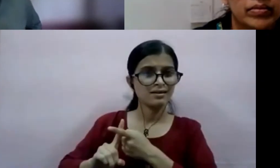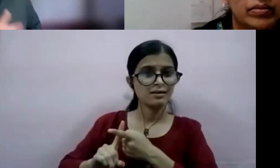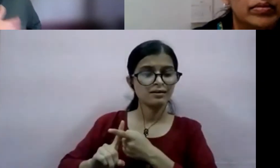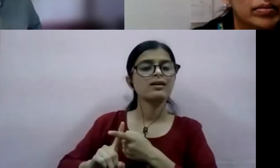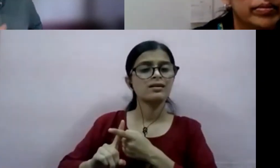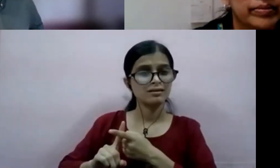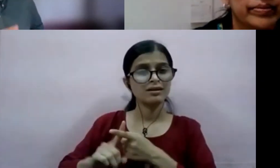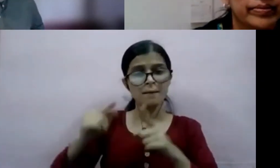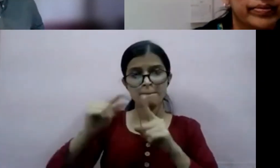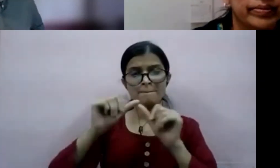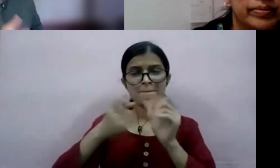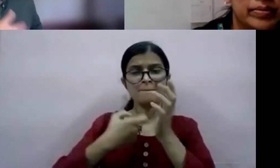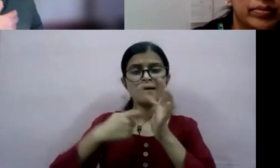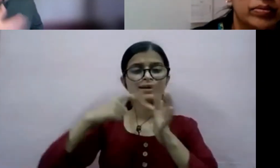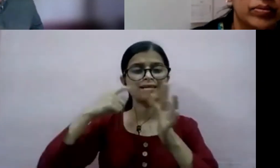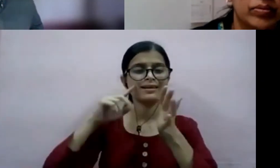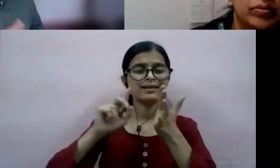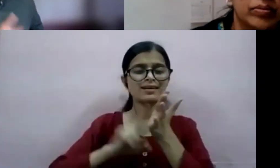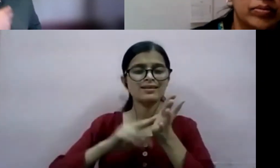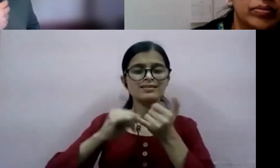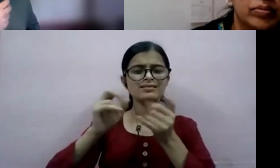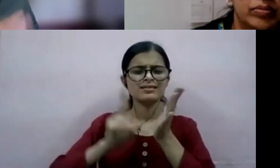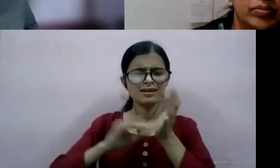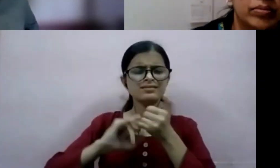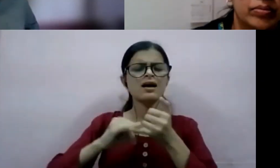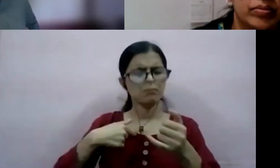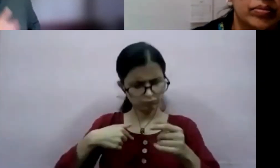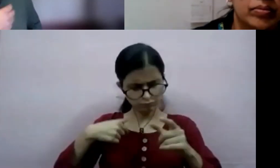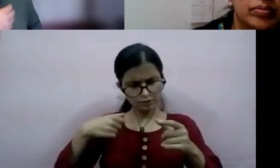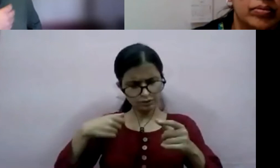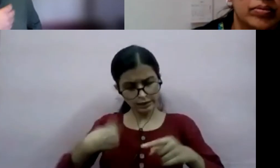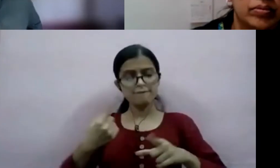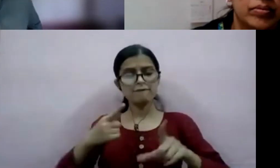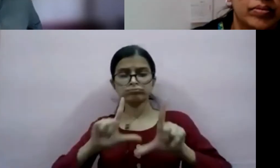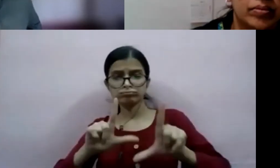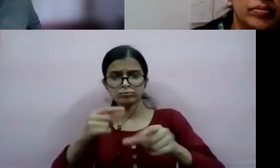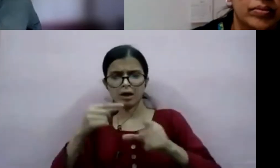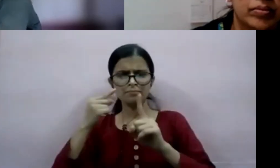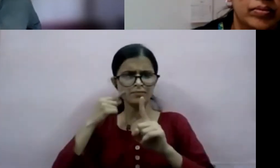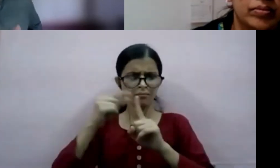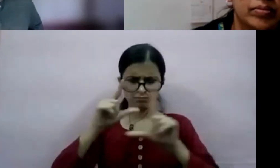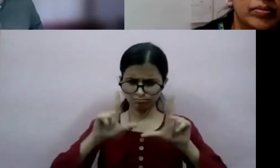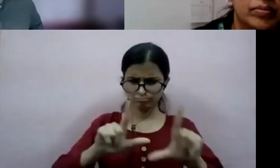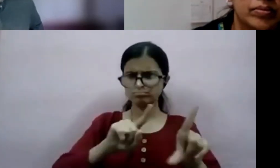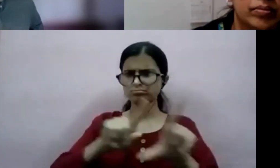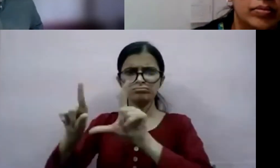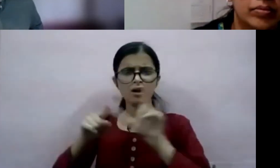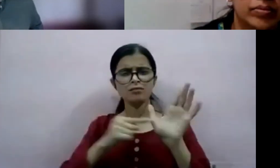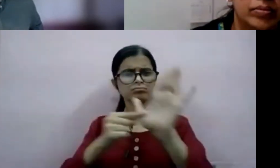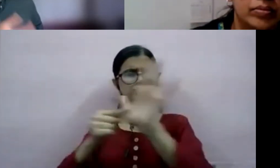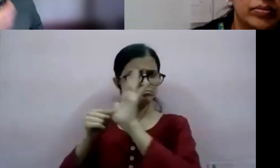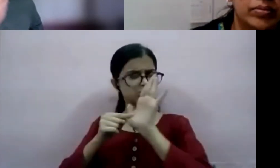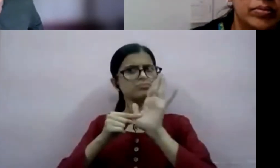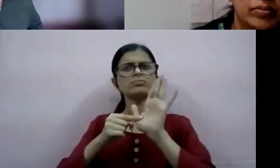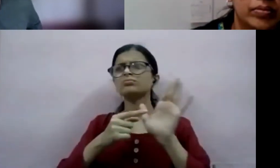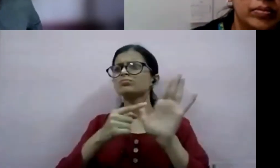academics. We provide the evidence, we can provide the evidence, we can make solutions, we can show how this can work, and that's all we can do, I think.